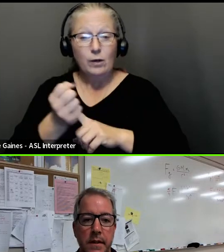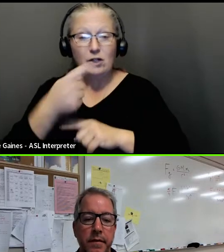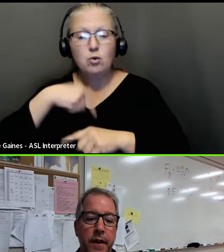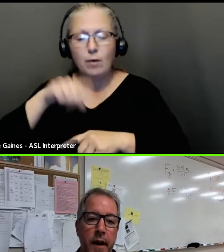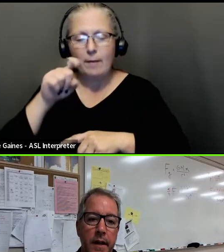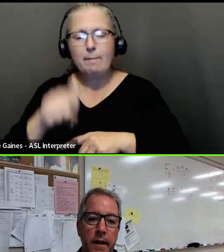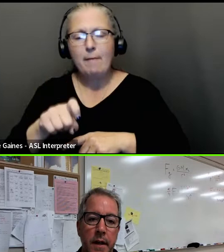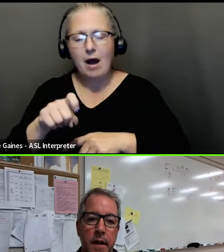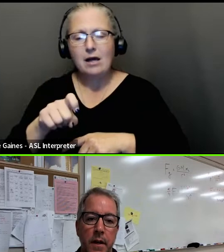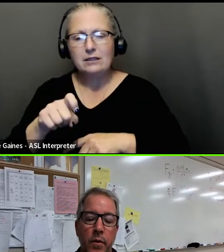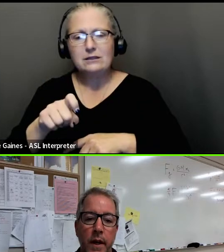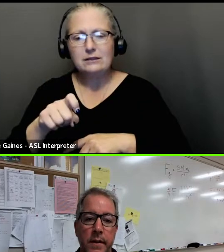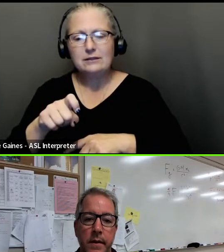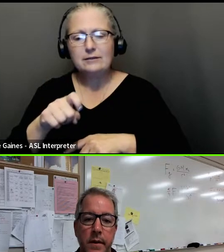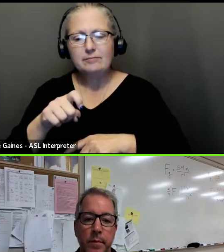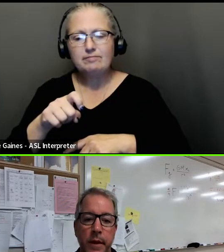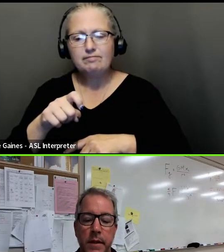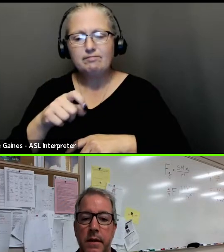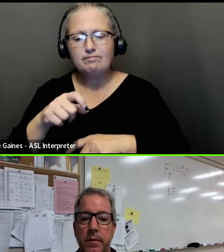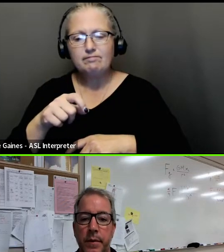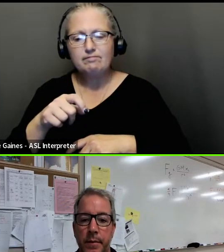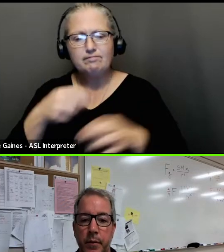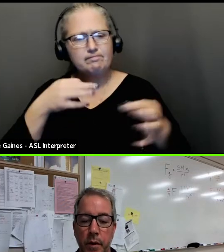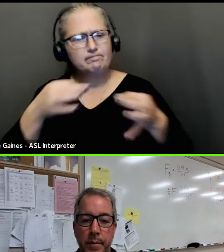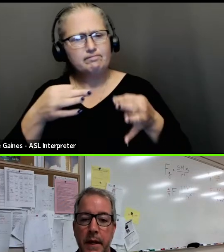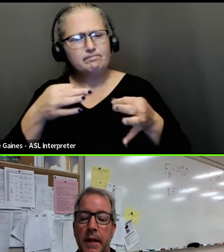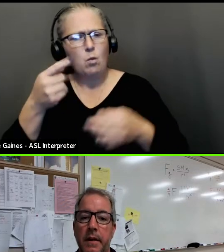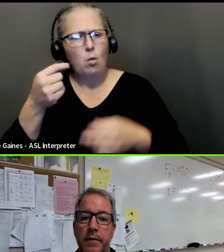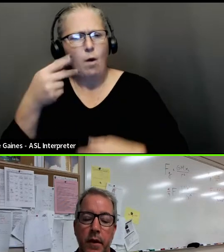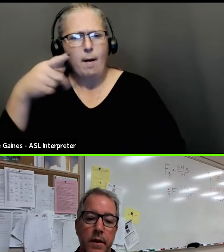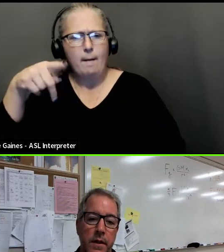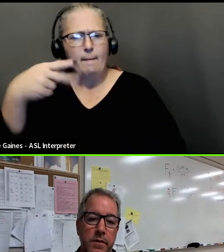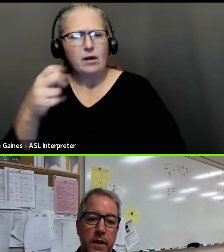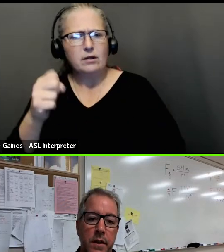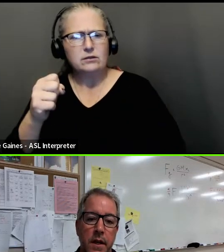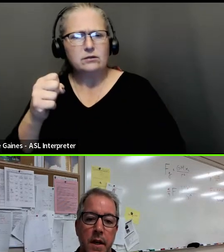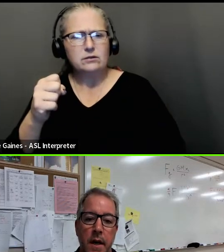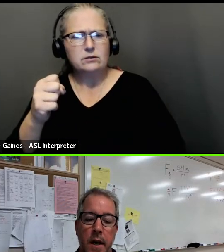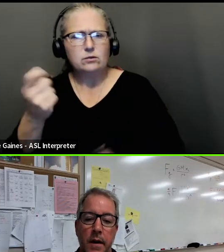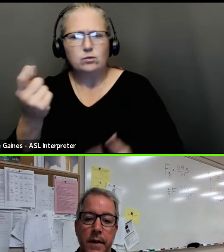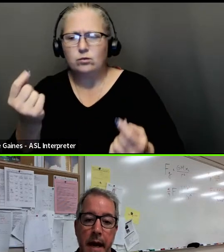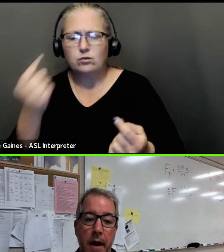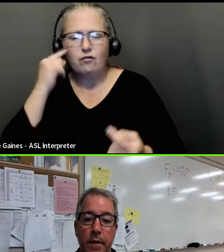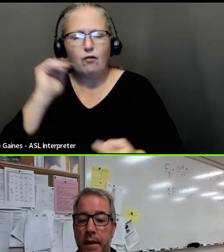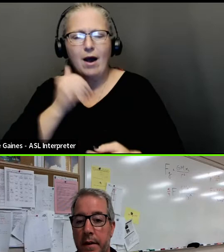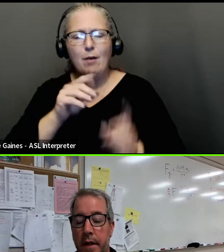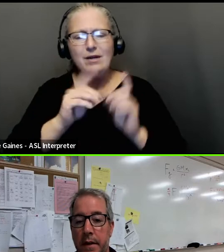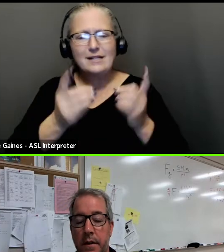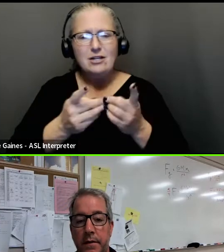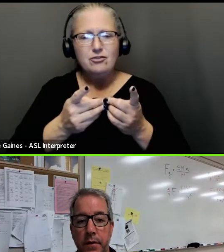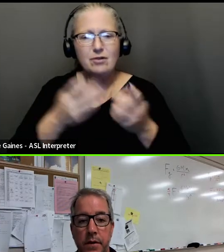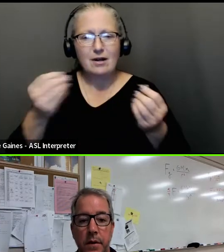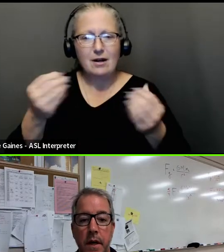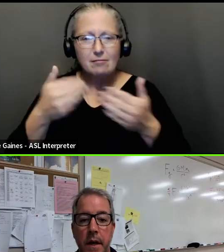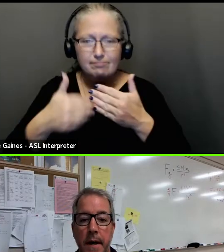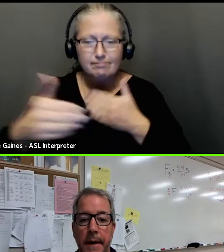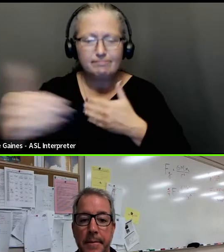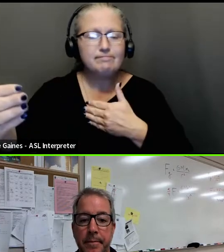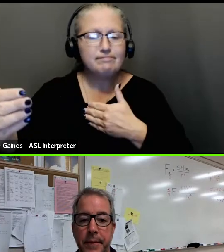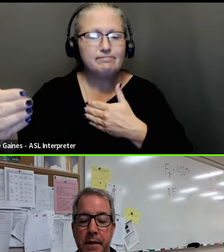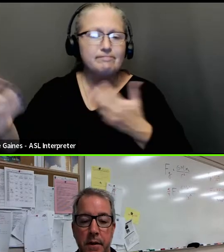to really define what Peninsula will be for our district now and into the